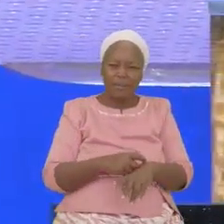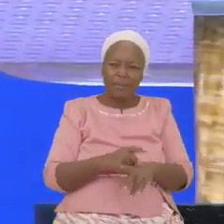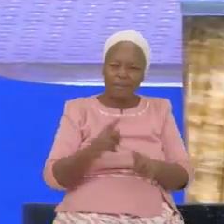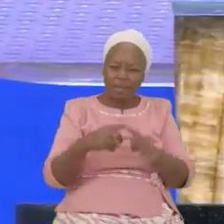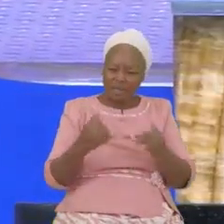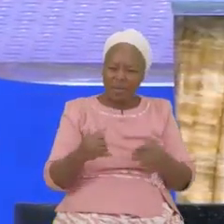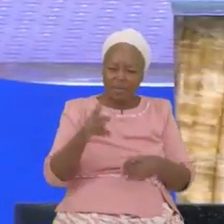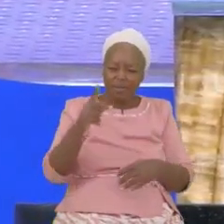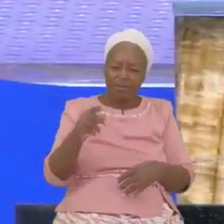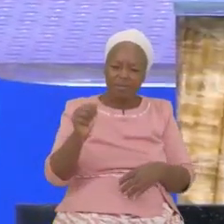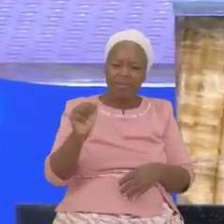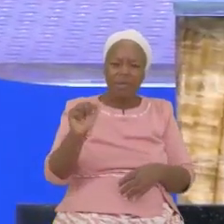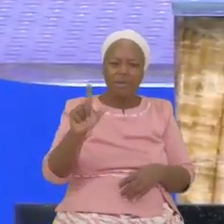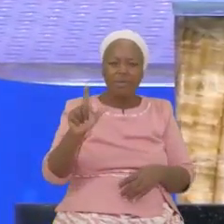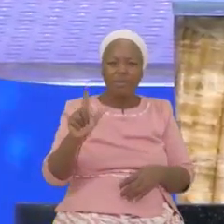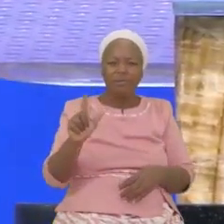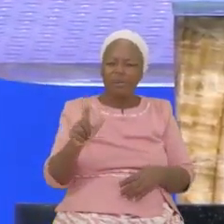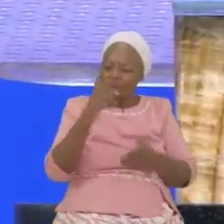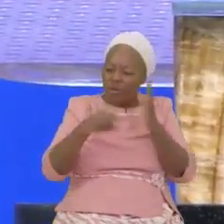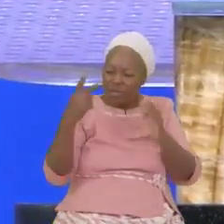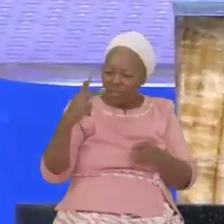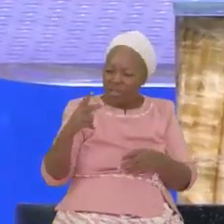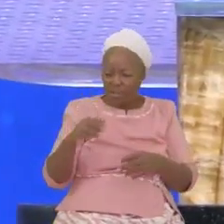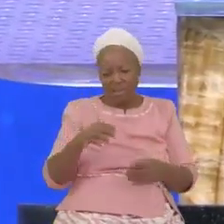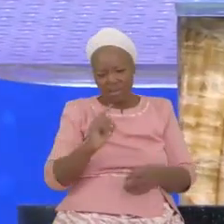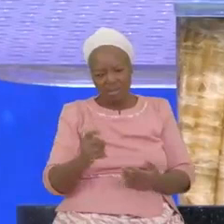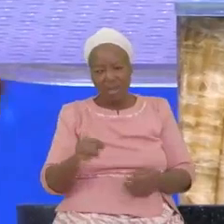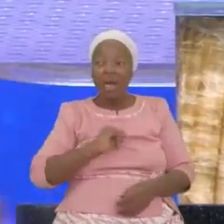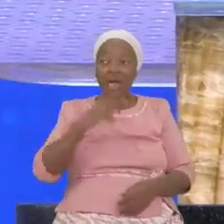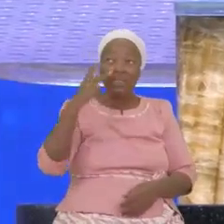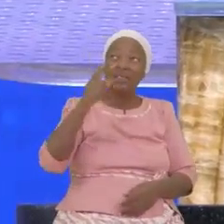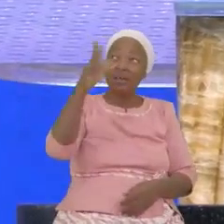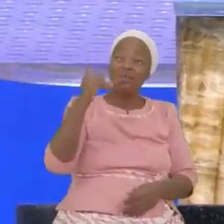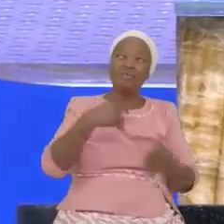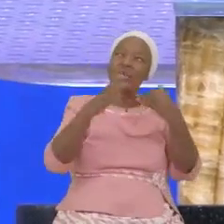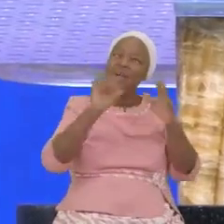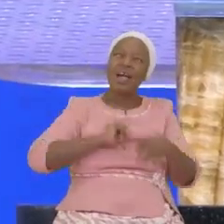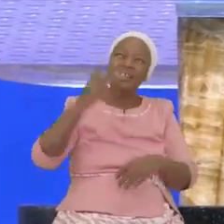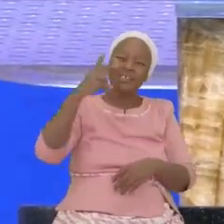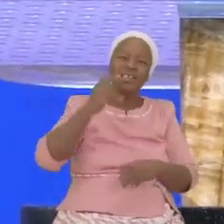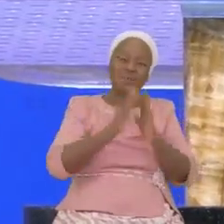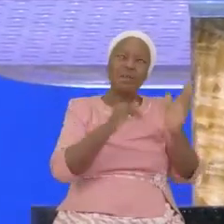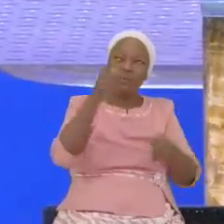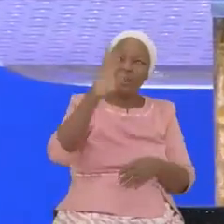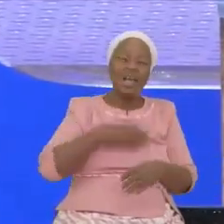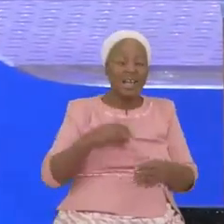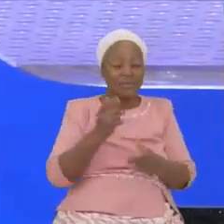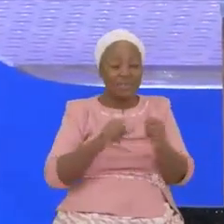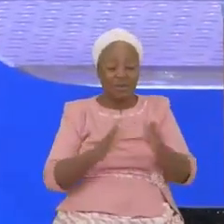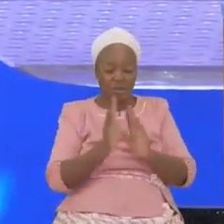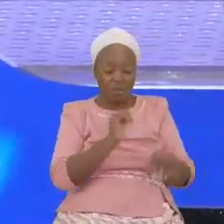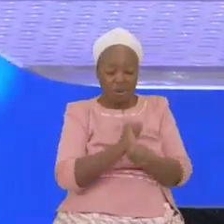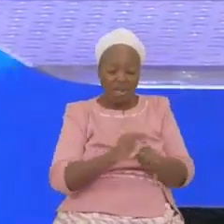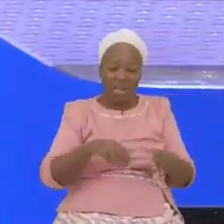Paul, what seest thou? I see the God of heaven, and I see the plan of God, everything working out,